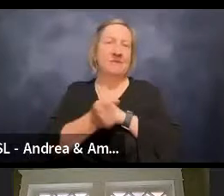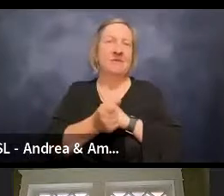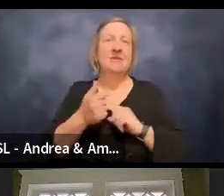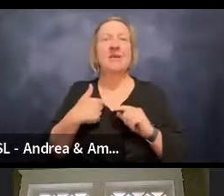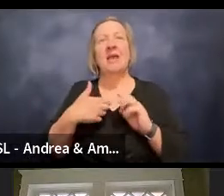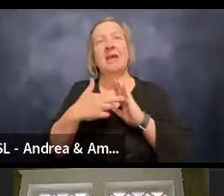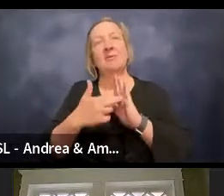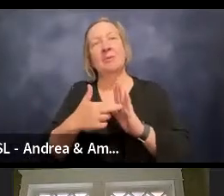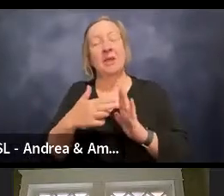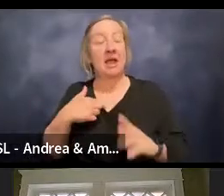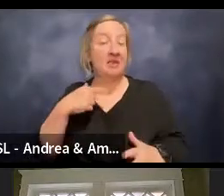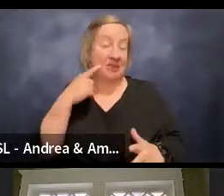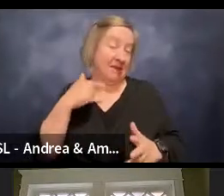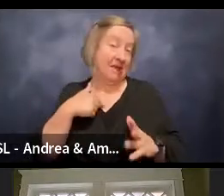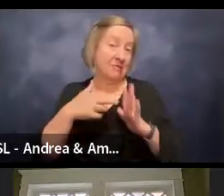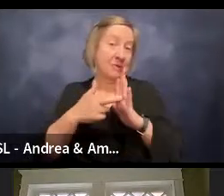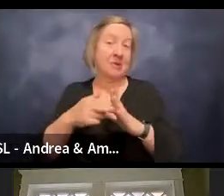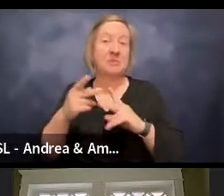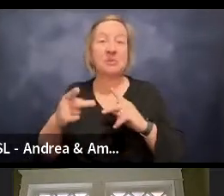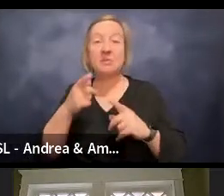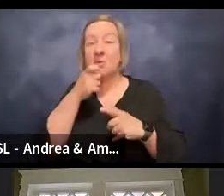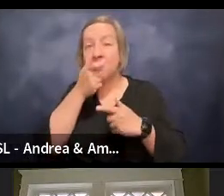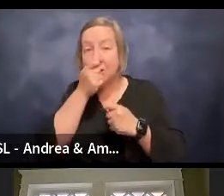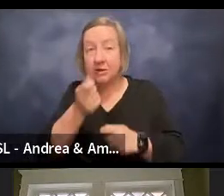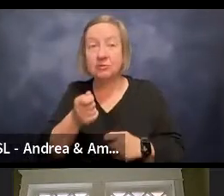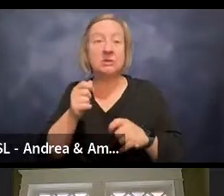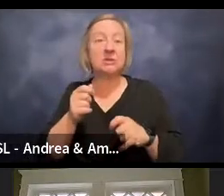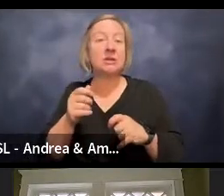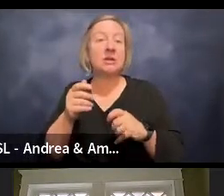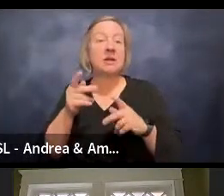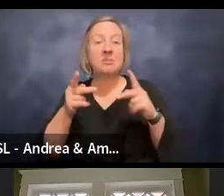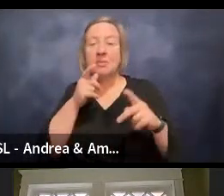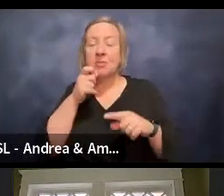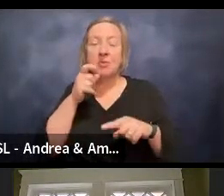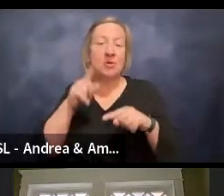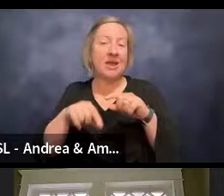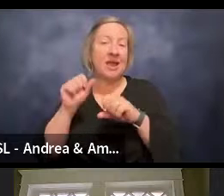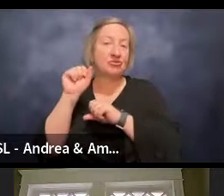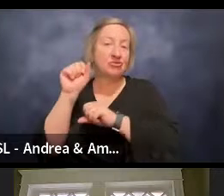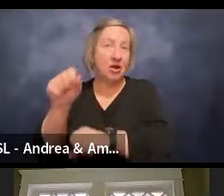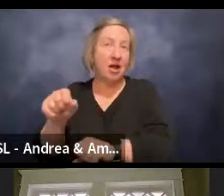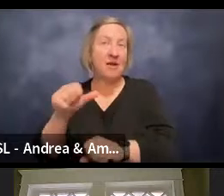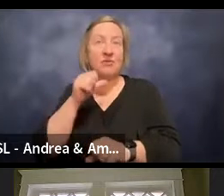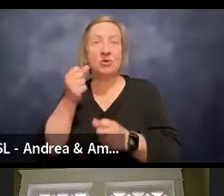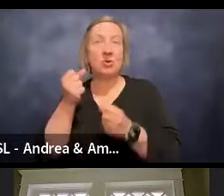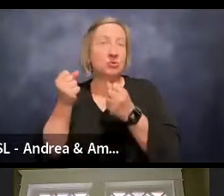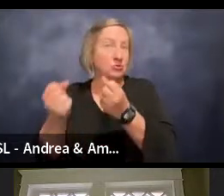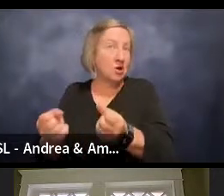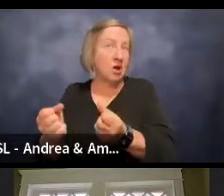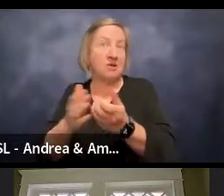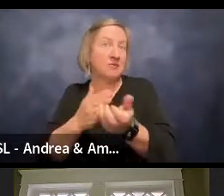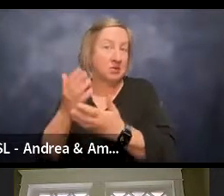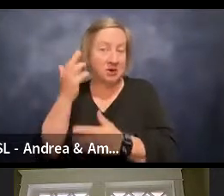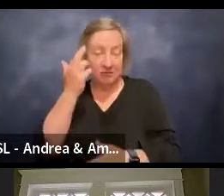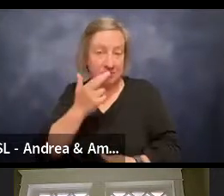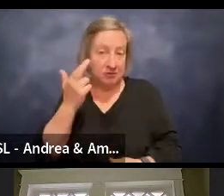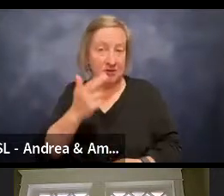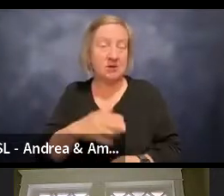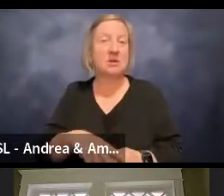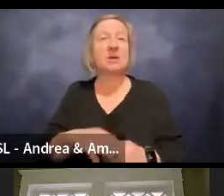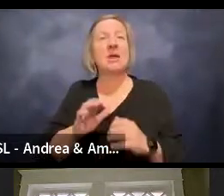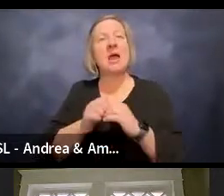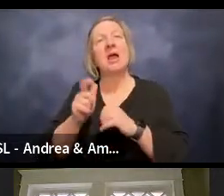I like to think, people whose interests are folks who often can't drive or don't drive for whatever reasons, how they